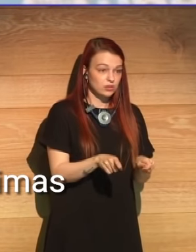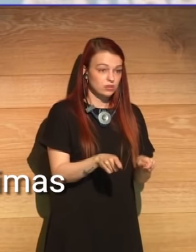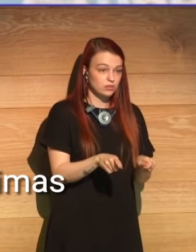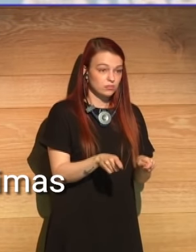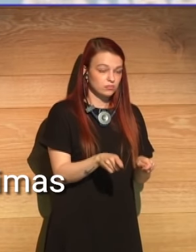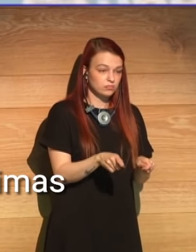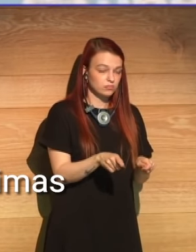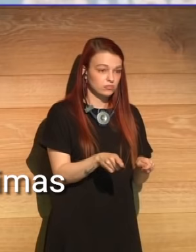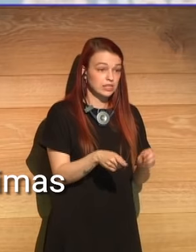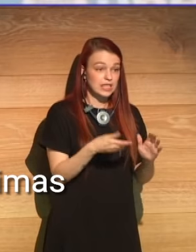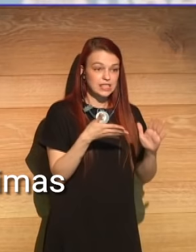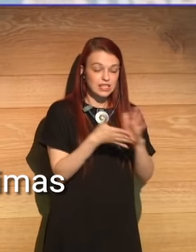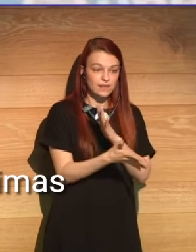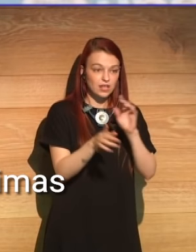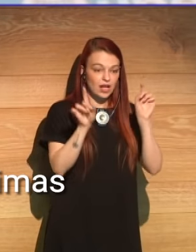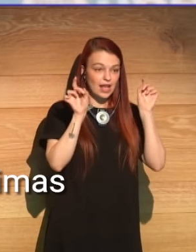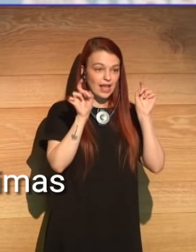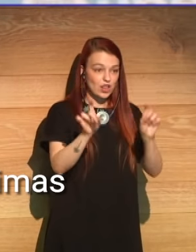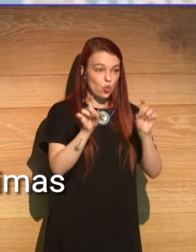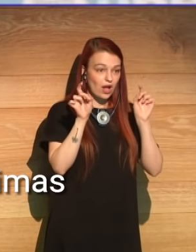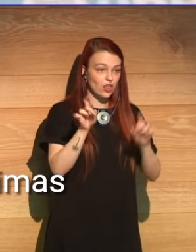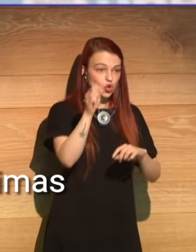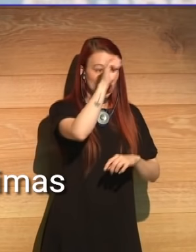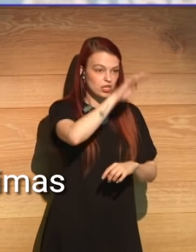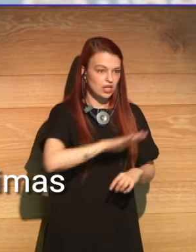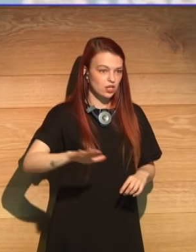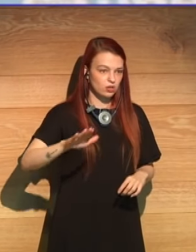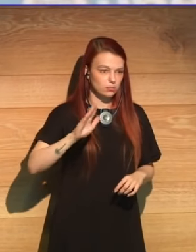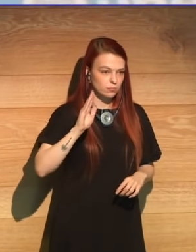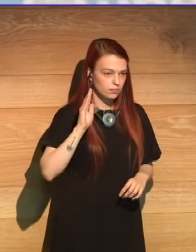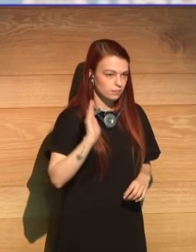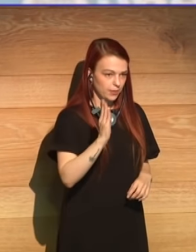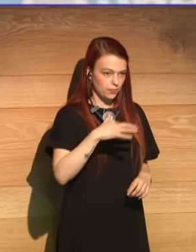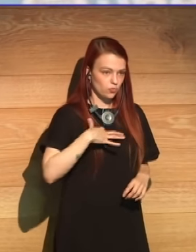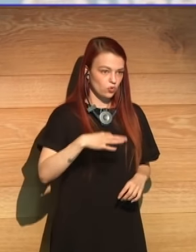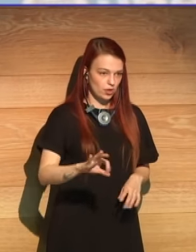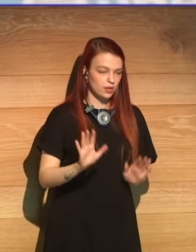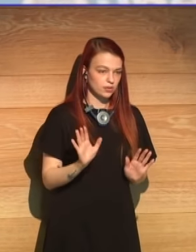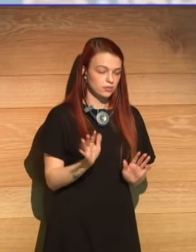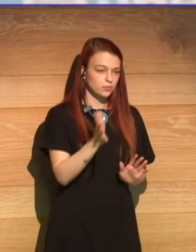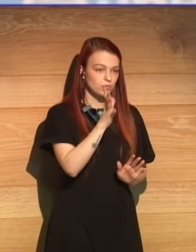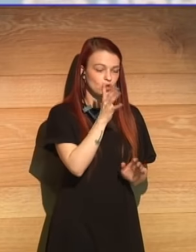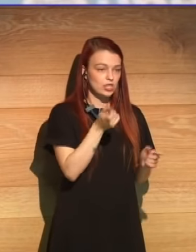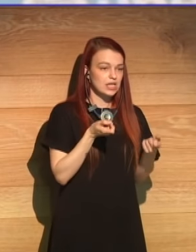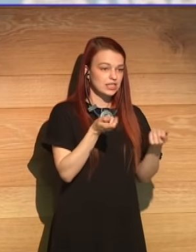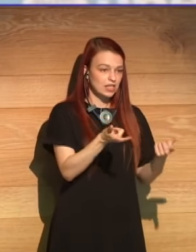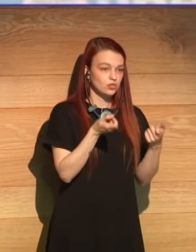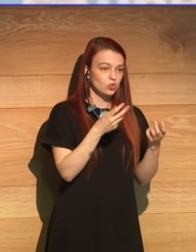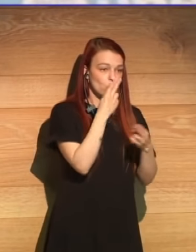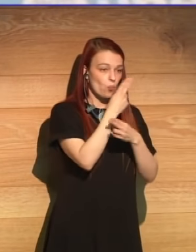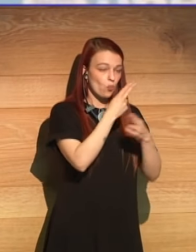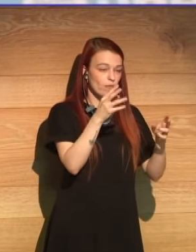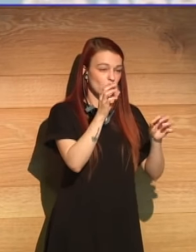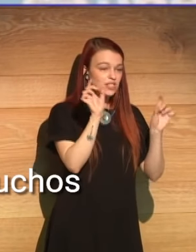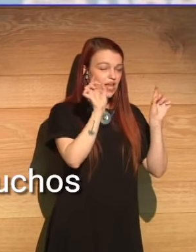learning outcomes observed over the past two decades. Public expenditure in education has been